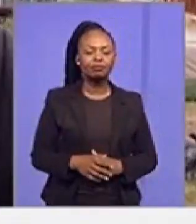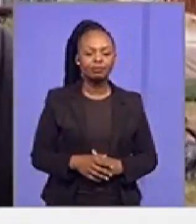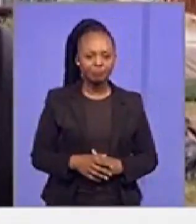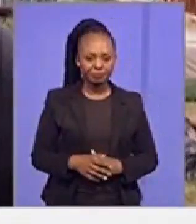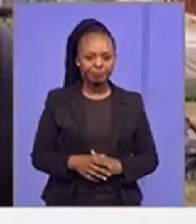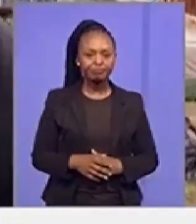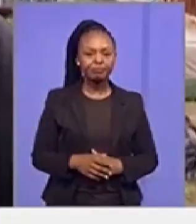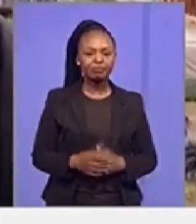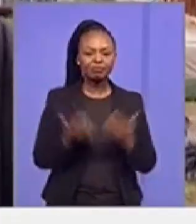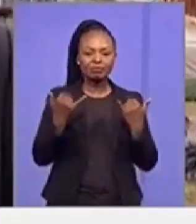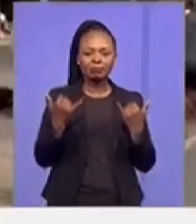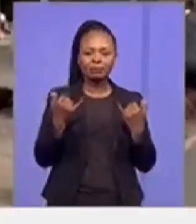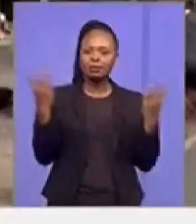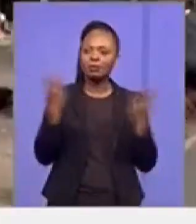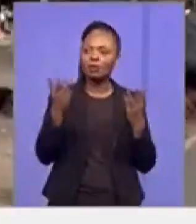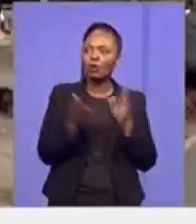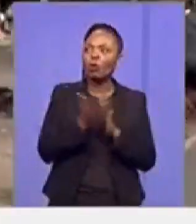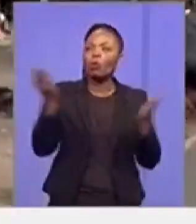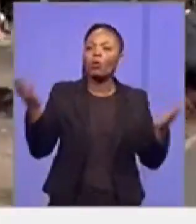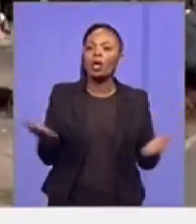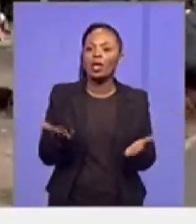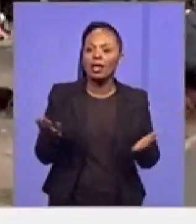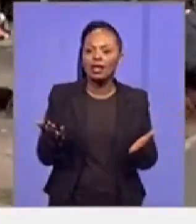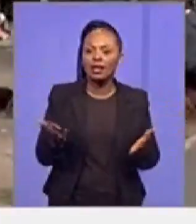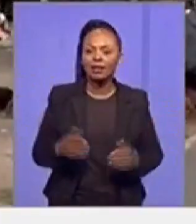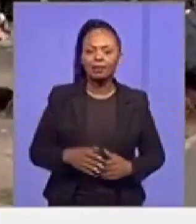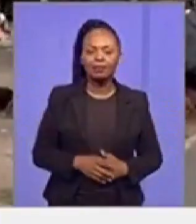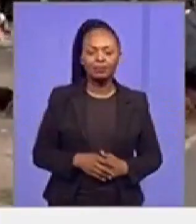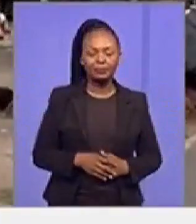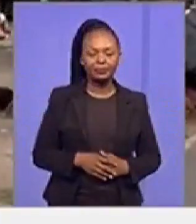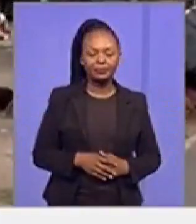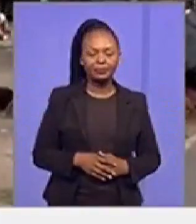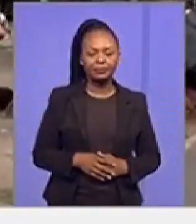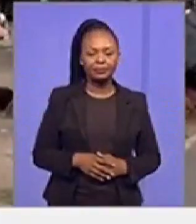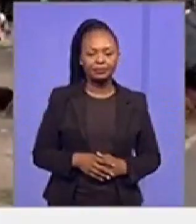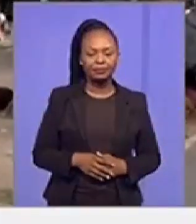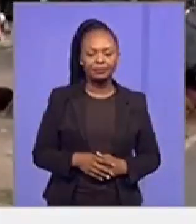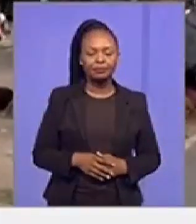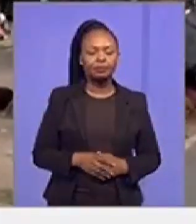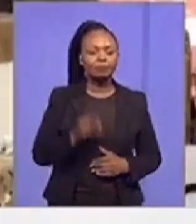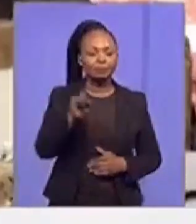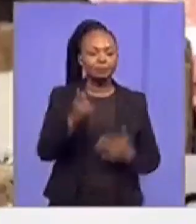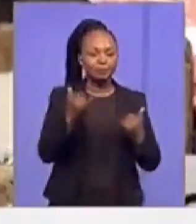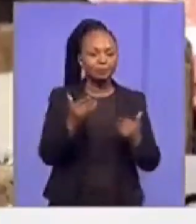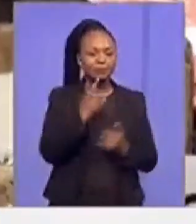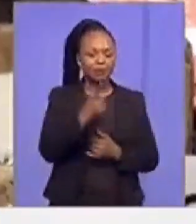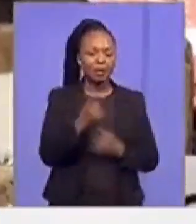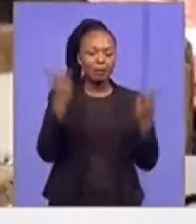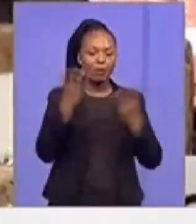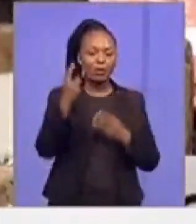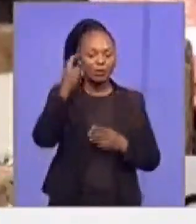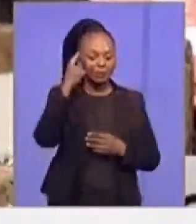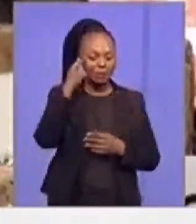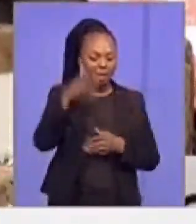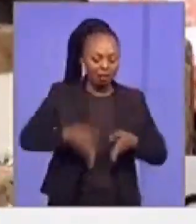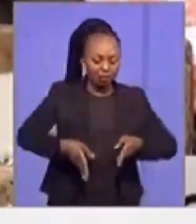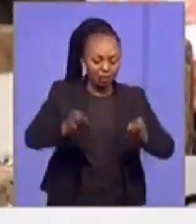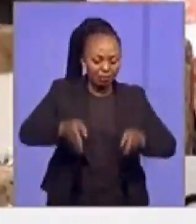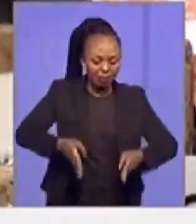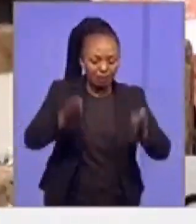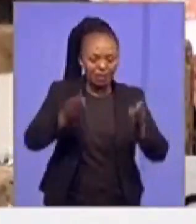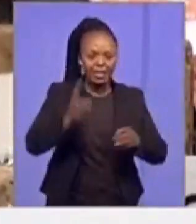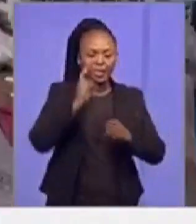are these people going to go? Ponahalo ke hore bohle ba nang le kabelo ba ntsweleng hore batho ba dulang mebileng ba lokela